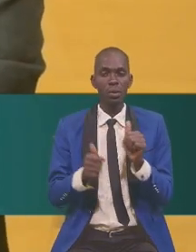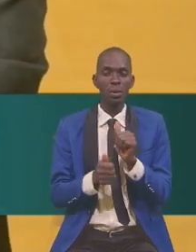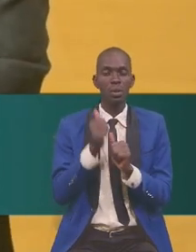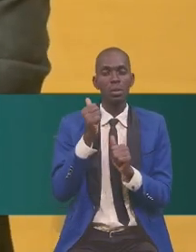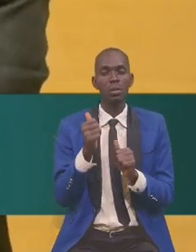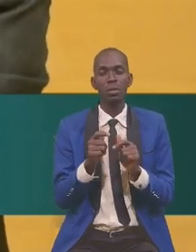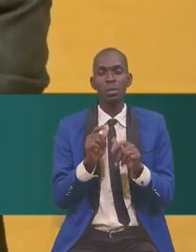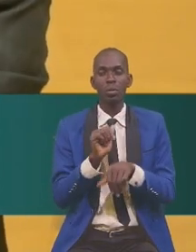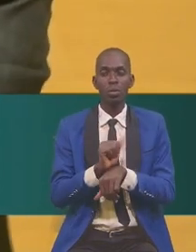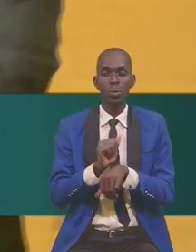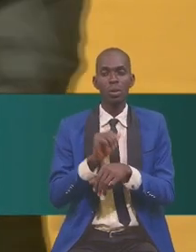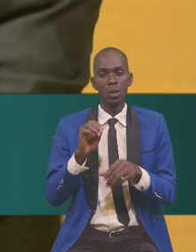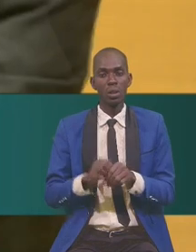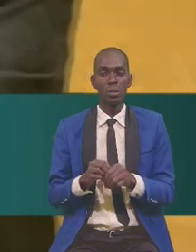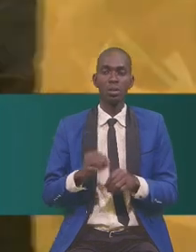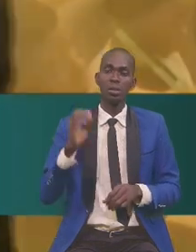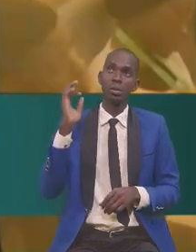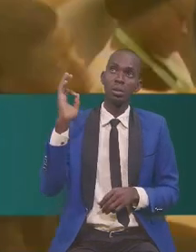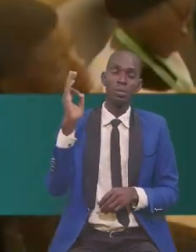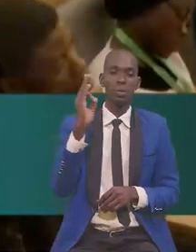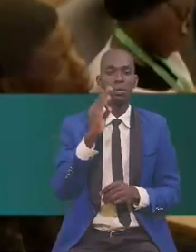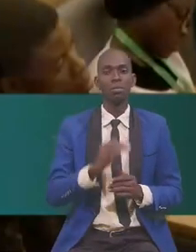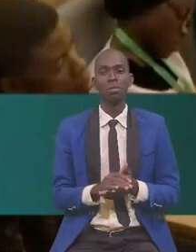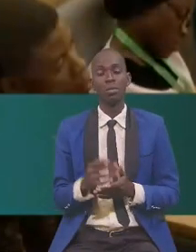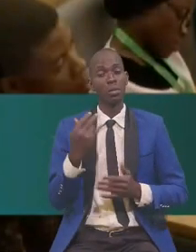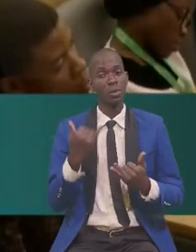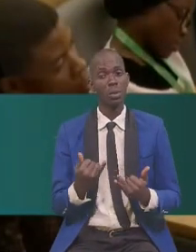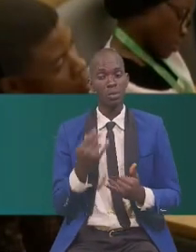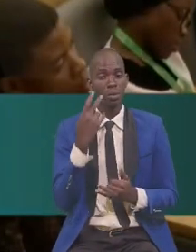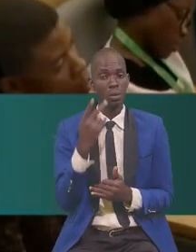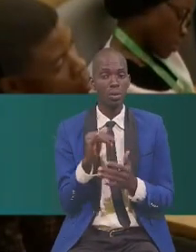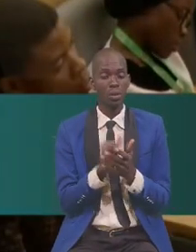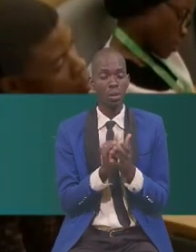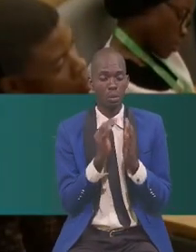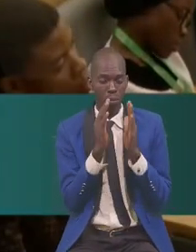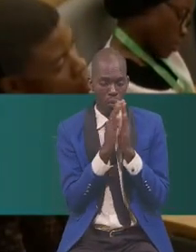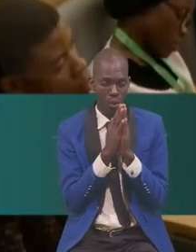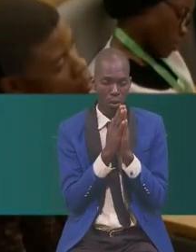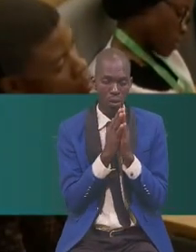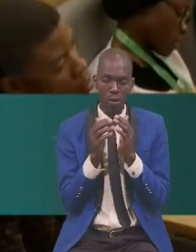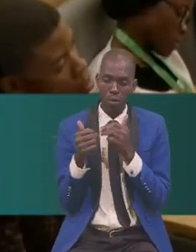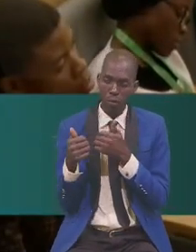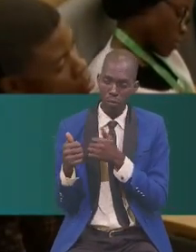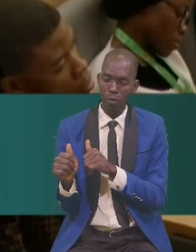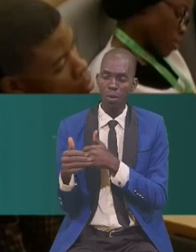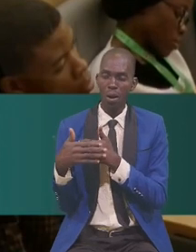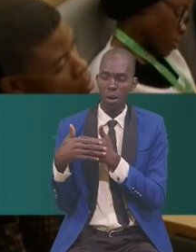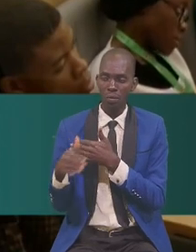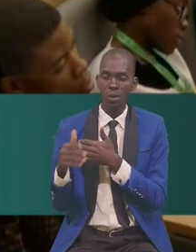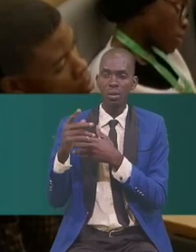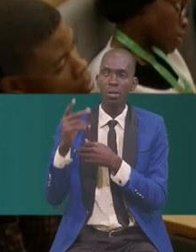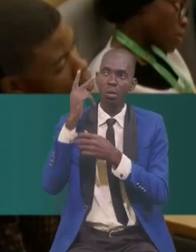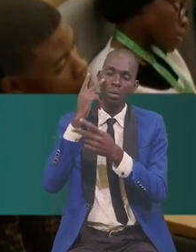in evangelism. Now, you see that prayer following after the prophecy and